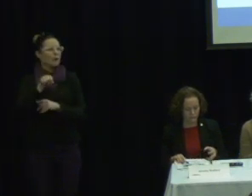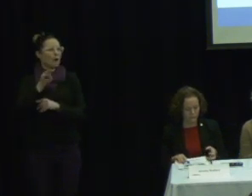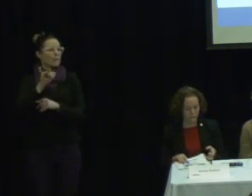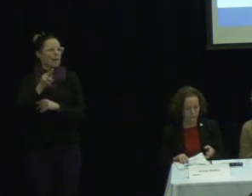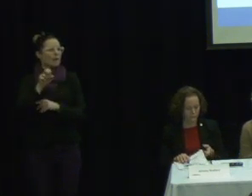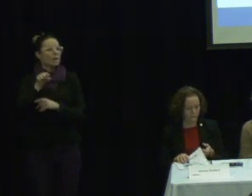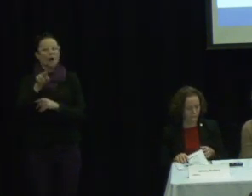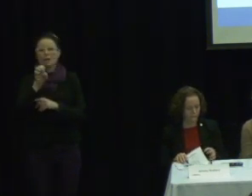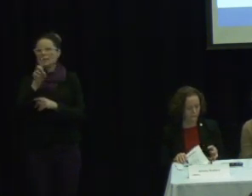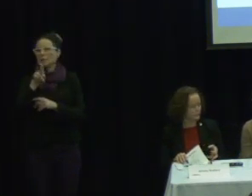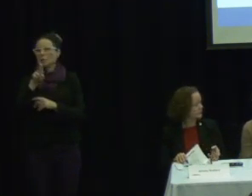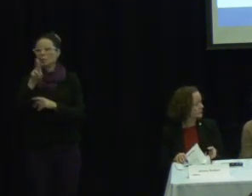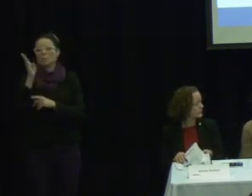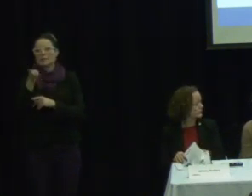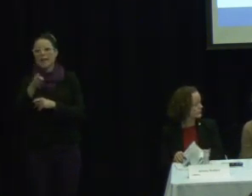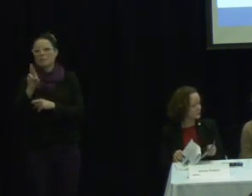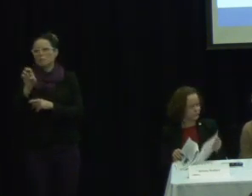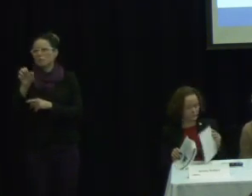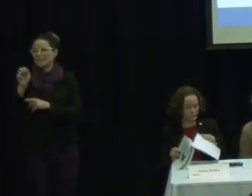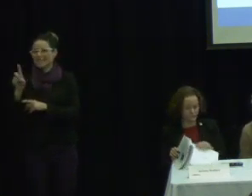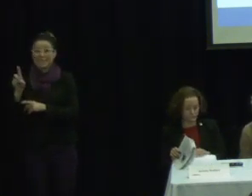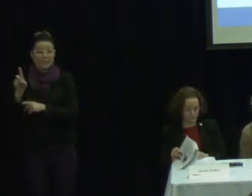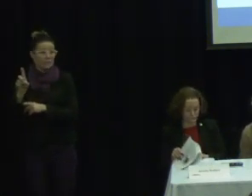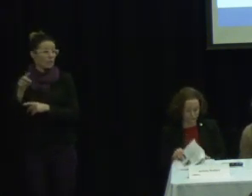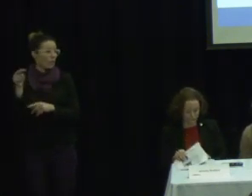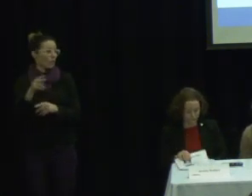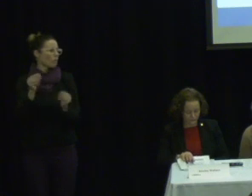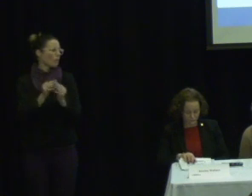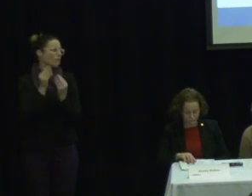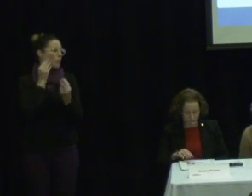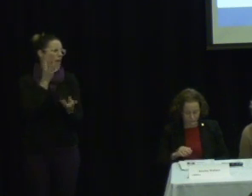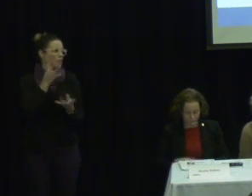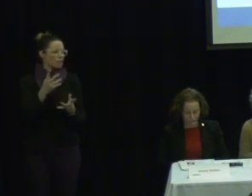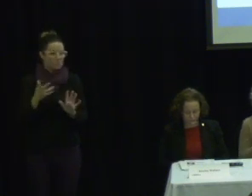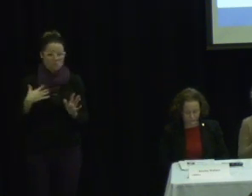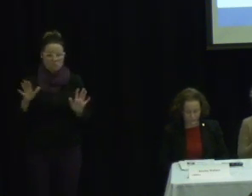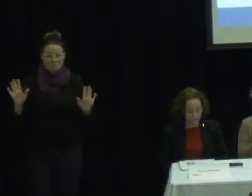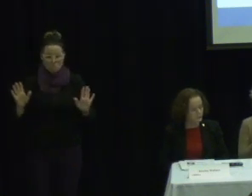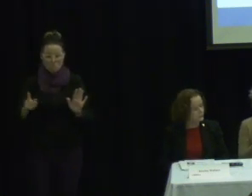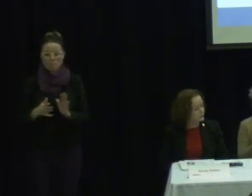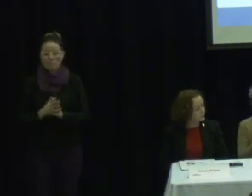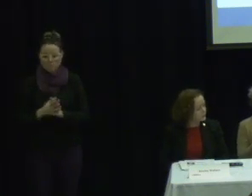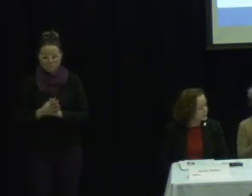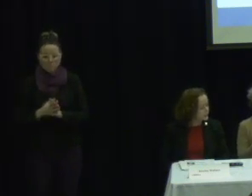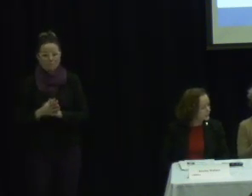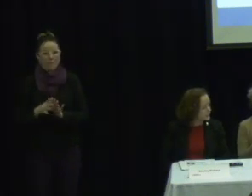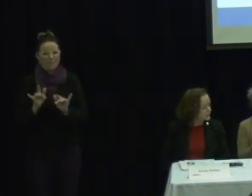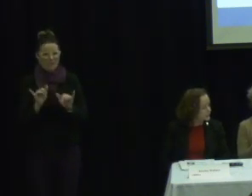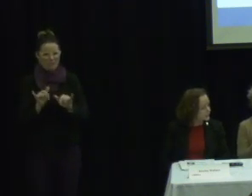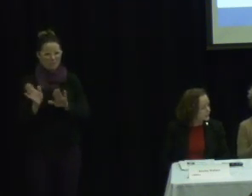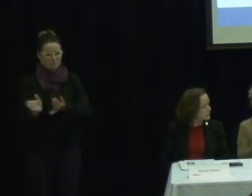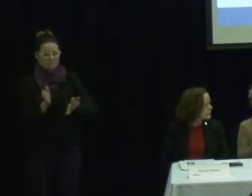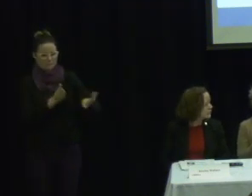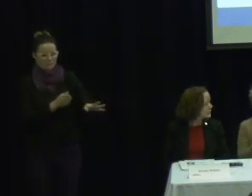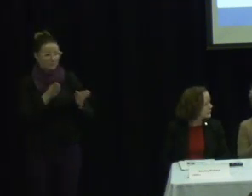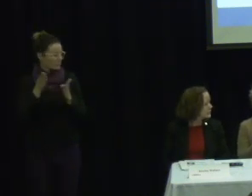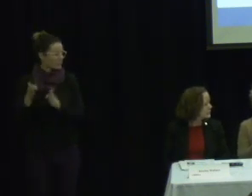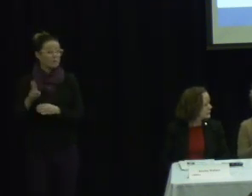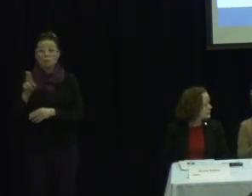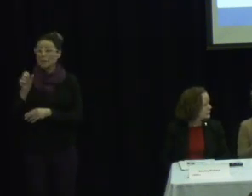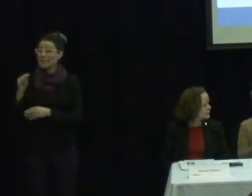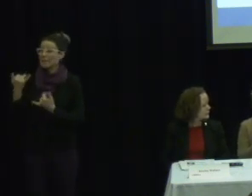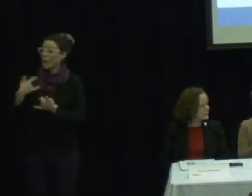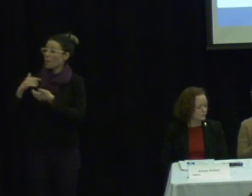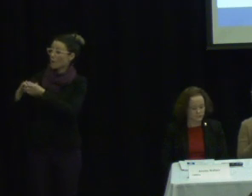usm.maine.edu/read. So there's more information. I won't say anything more about that. USM is partnering with the Racial